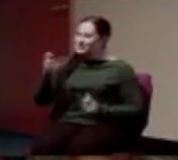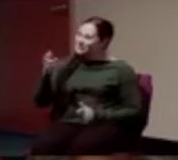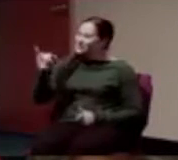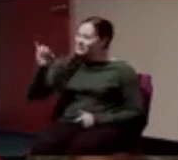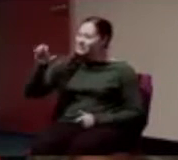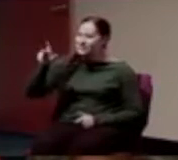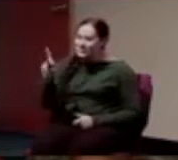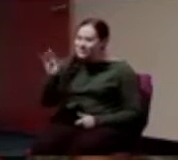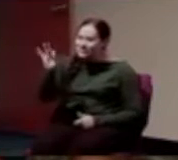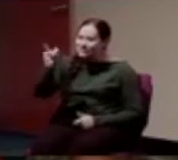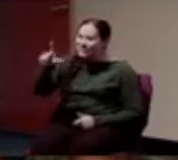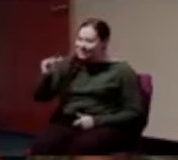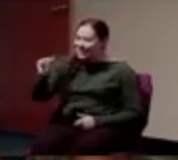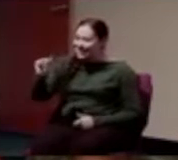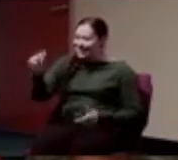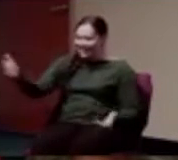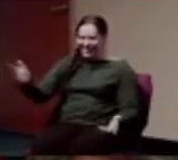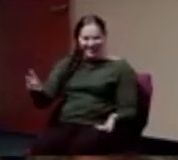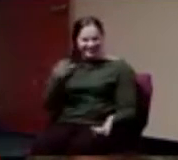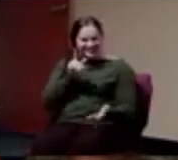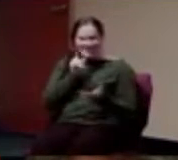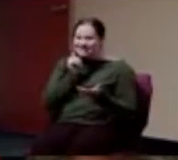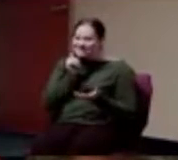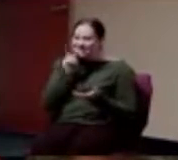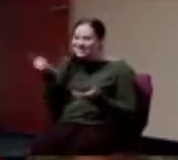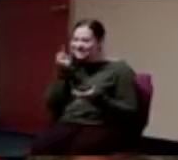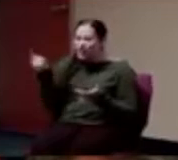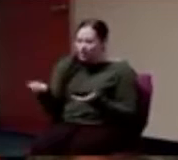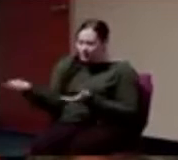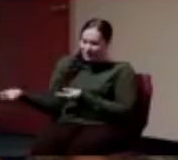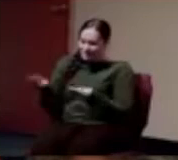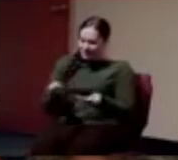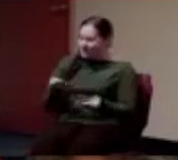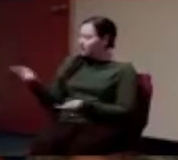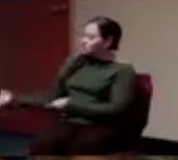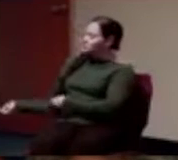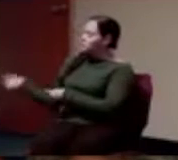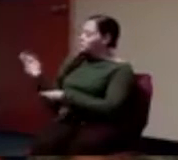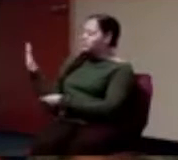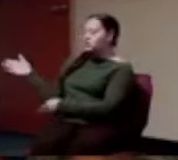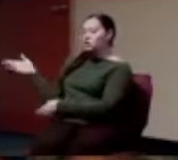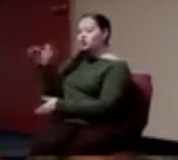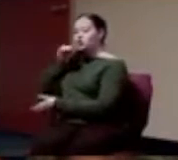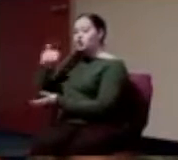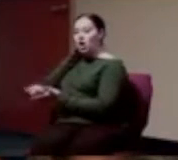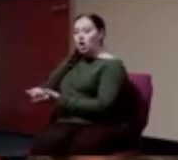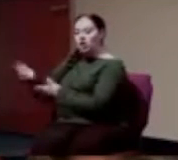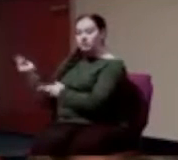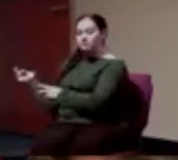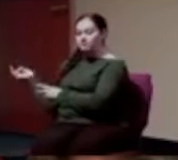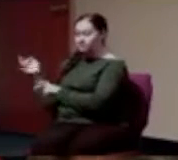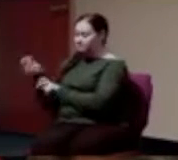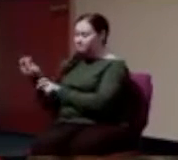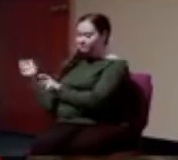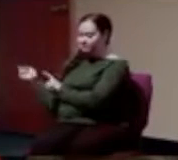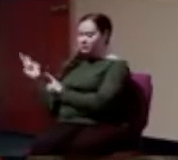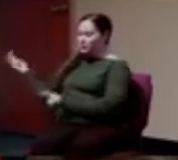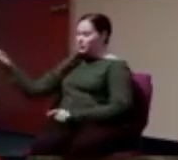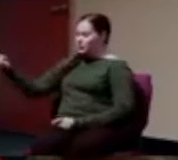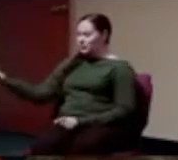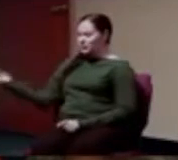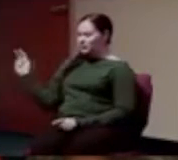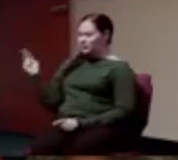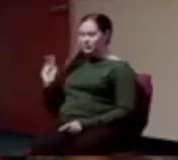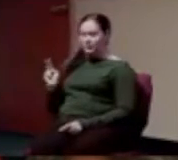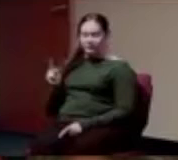out chicken so quick. So she gets her daughter, yes, her daughter, and she puts her in the car, and they drive to the Chick-fil-A. And you can